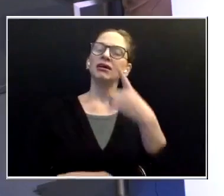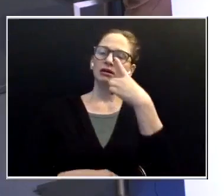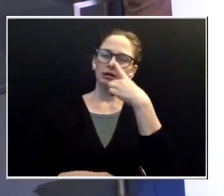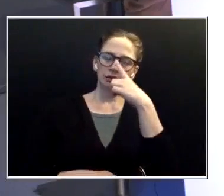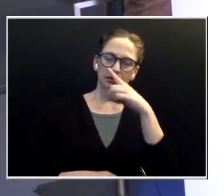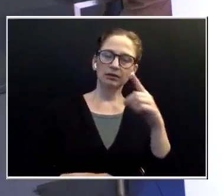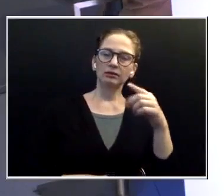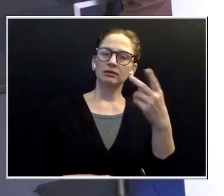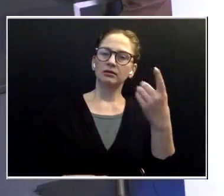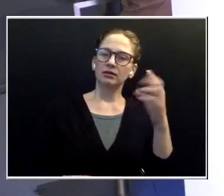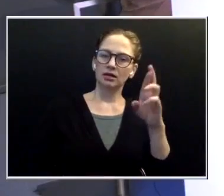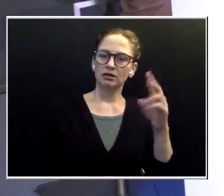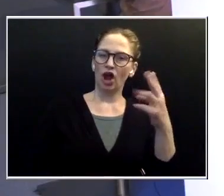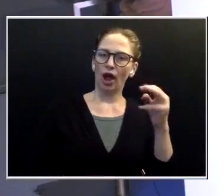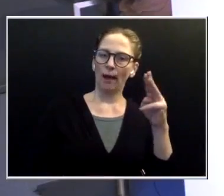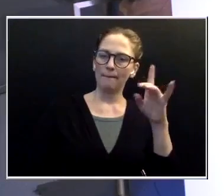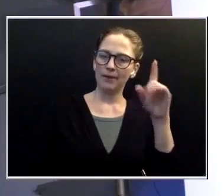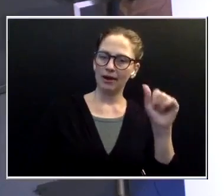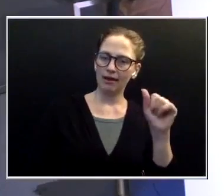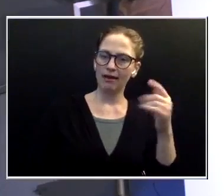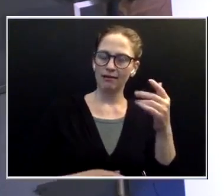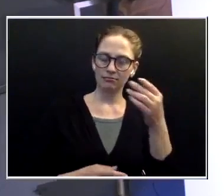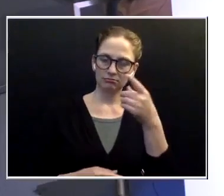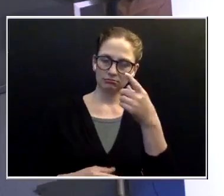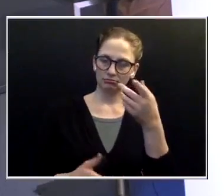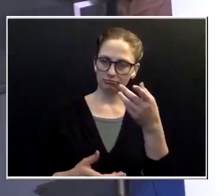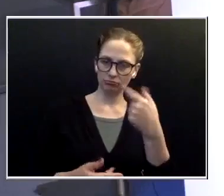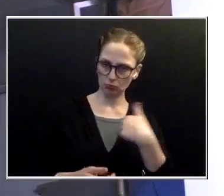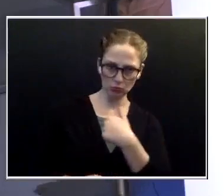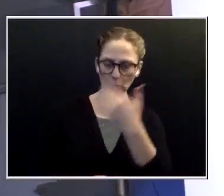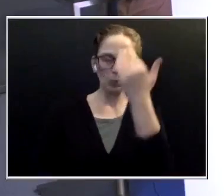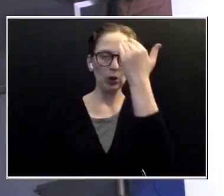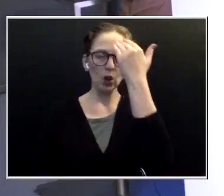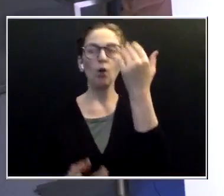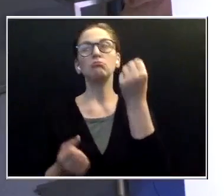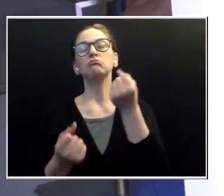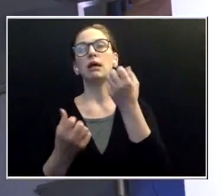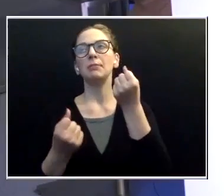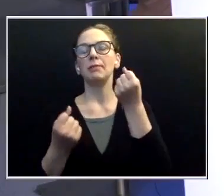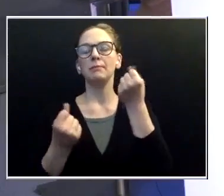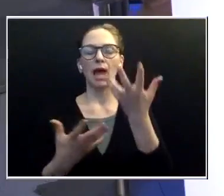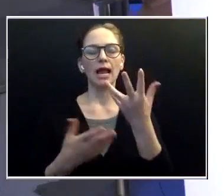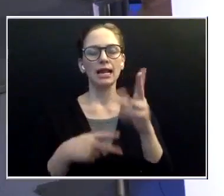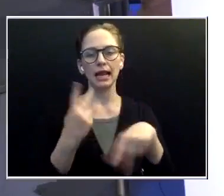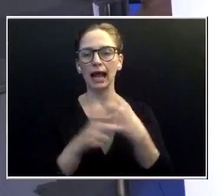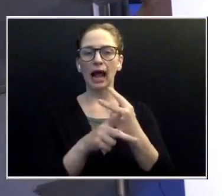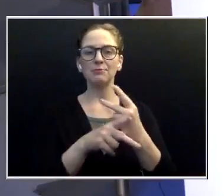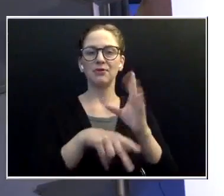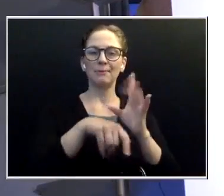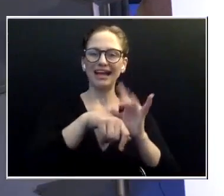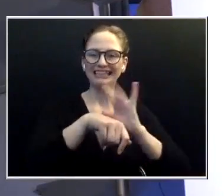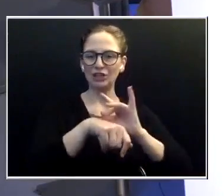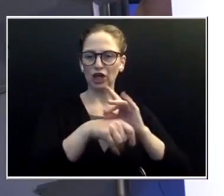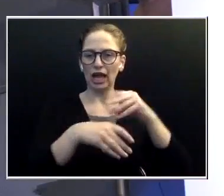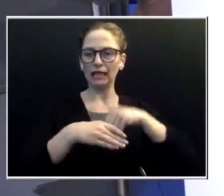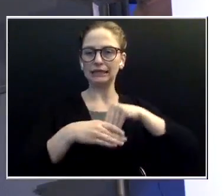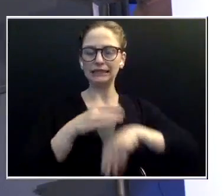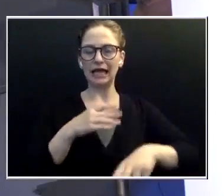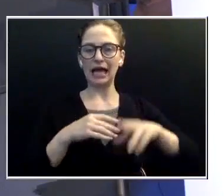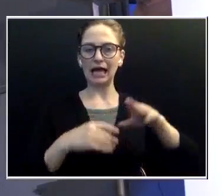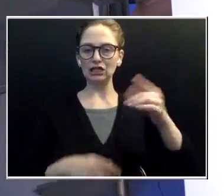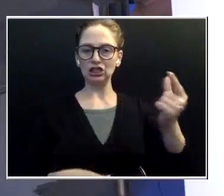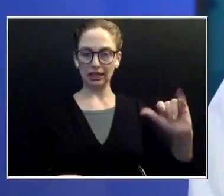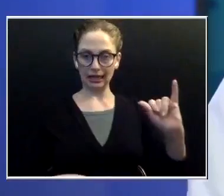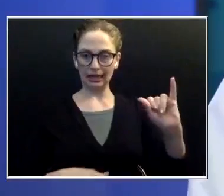is. We know there's countless different bacteria in our GI system, but what makes C. diff dangerous? First